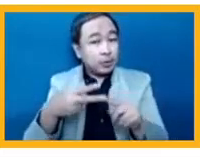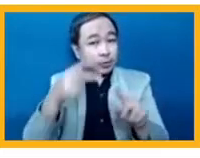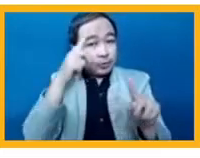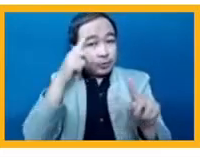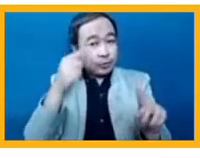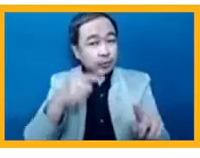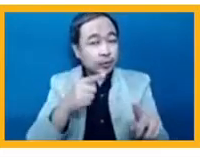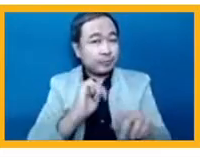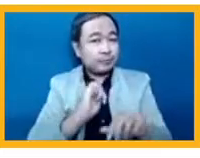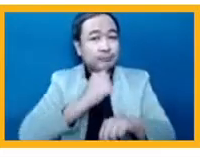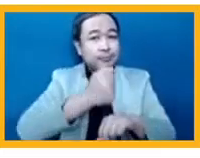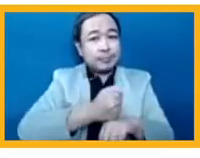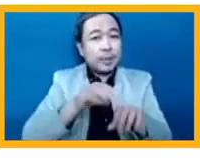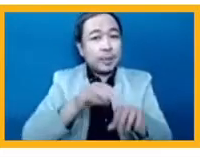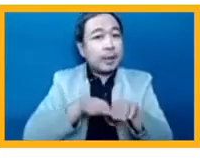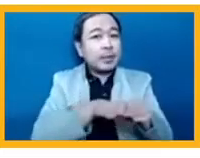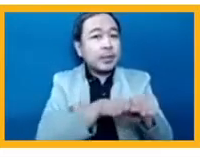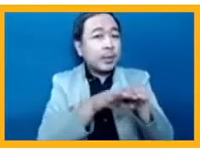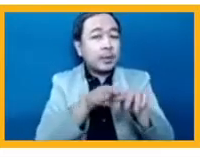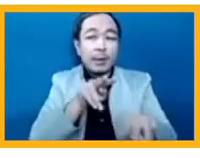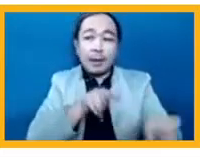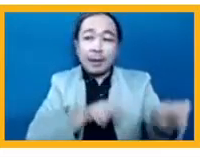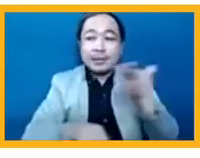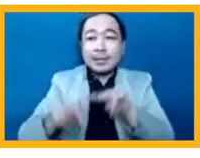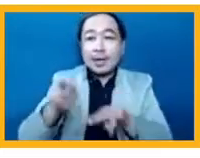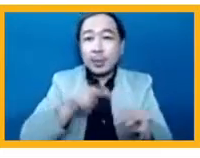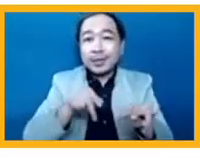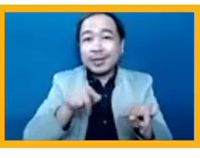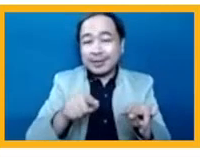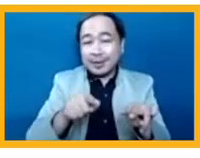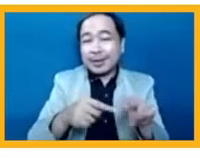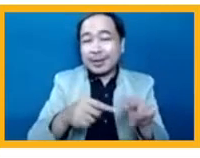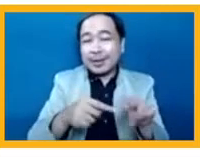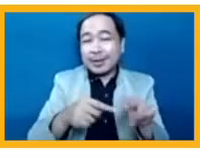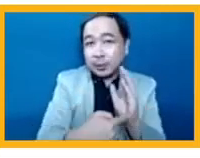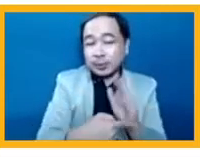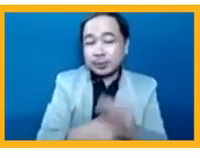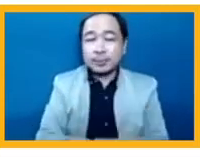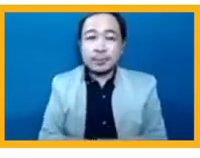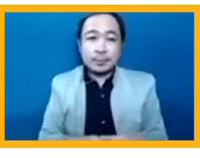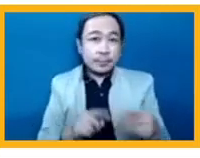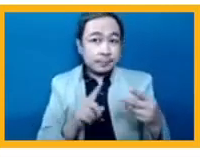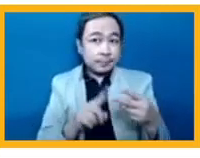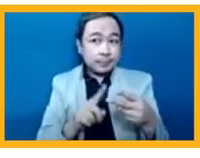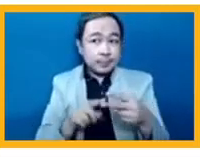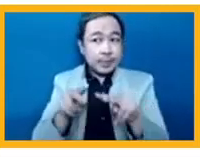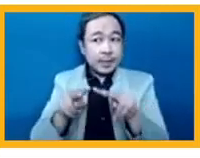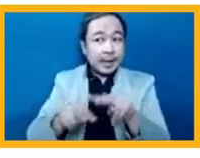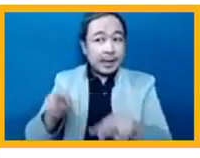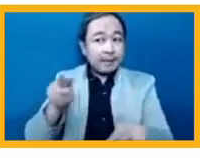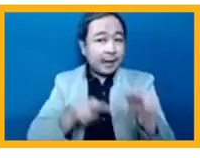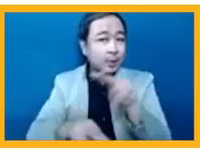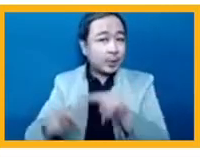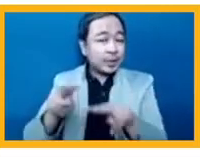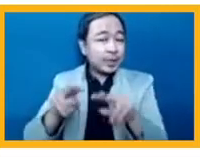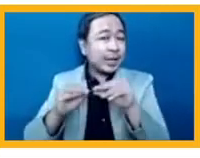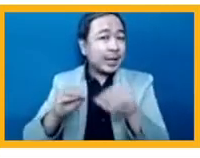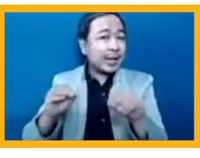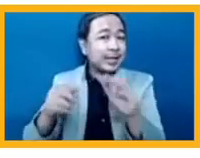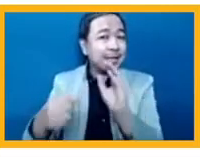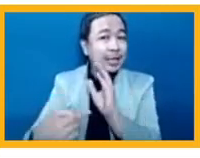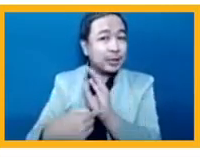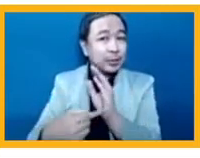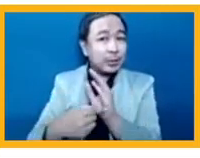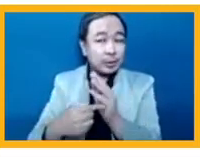can be used to evaluate EdTech solutions, and two, to make the evaluations of existing EdTech solutions against the Tulna framework